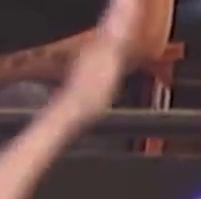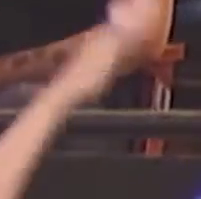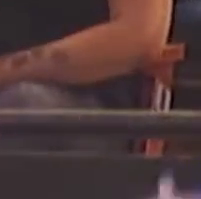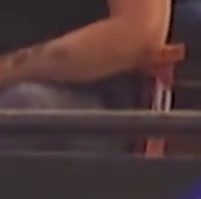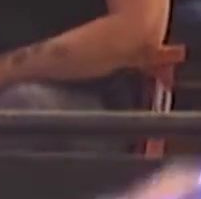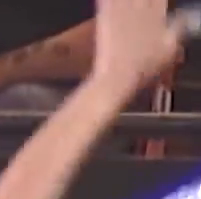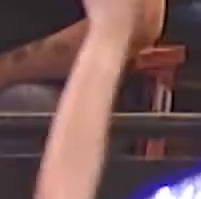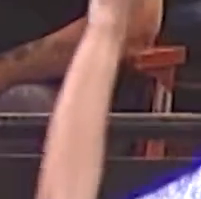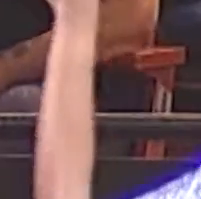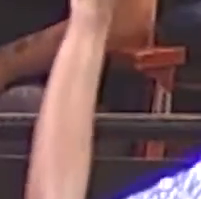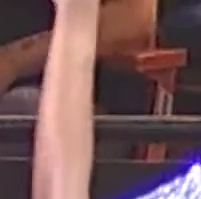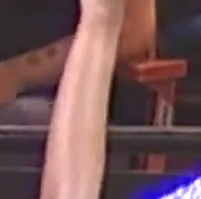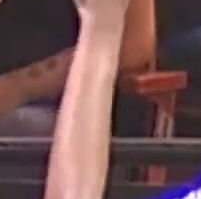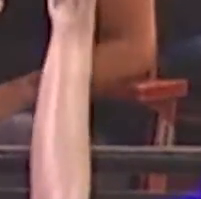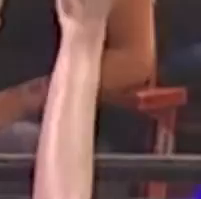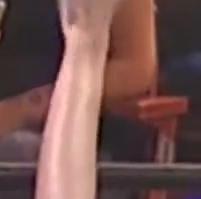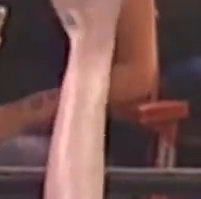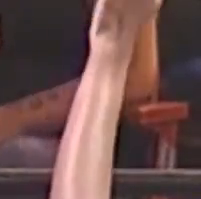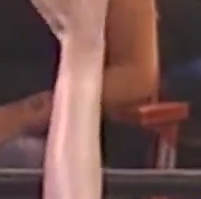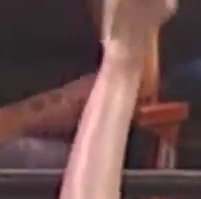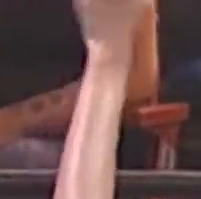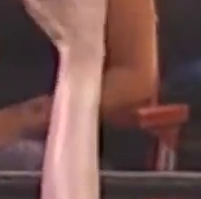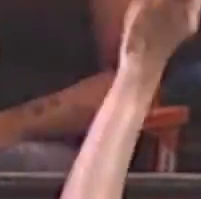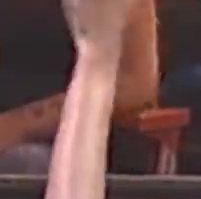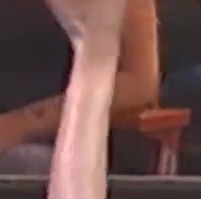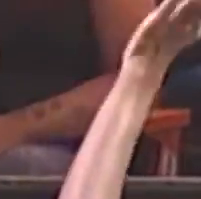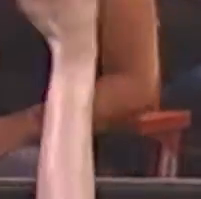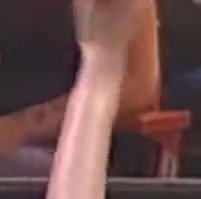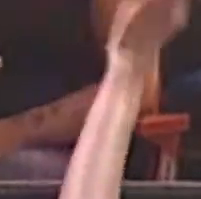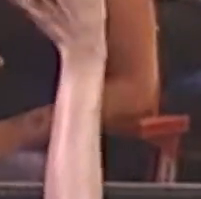so that we can thank them?